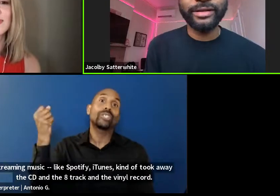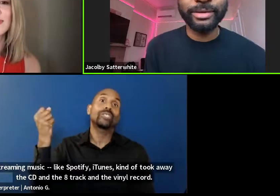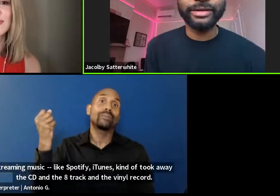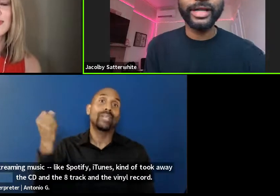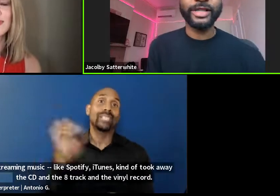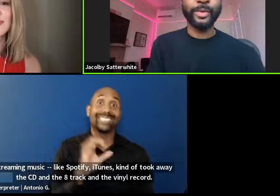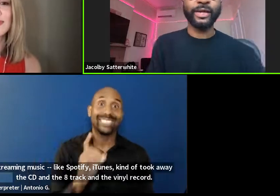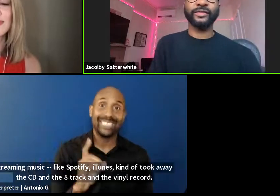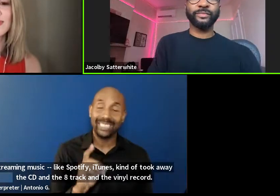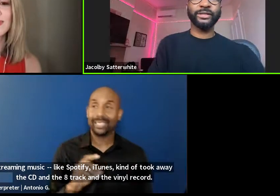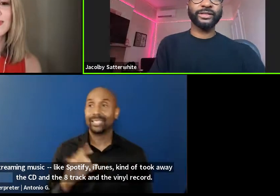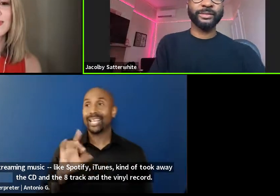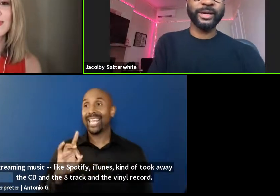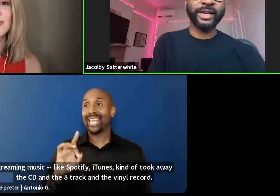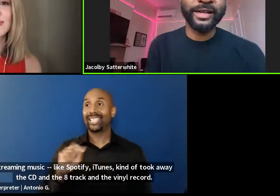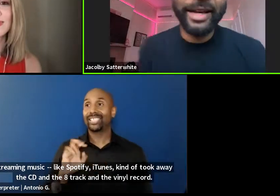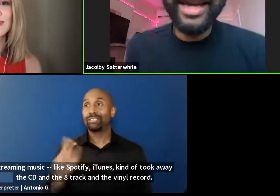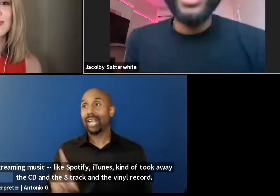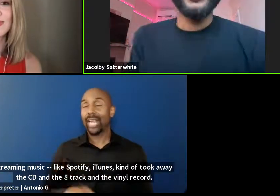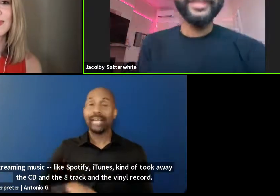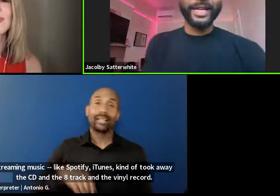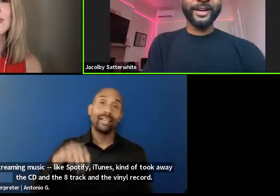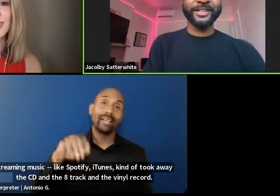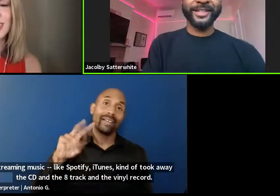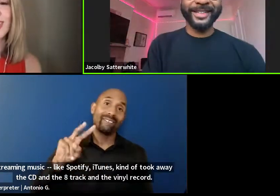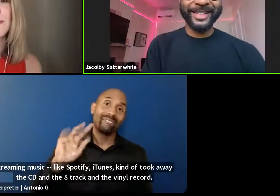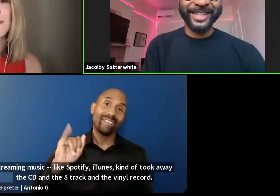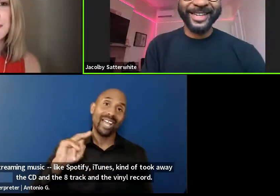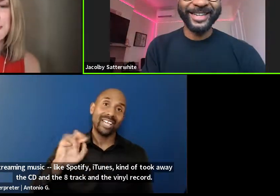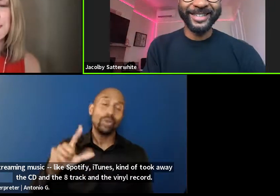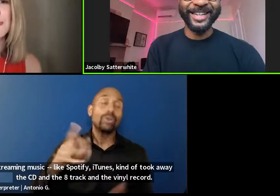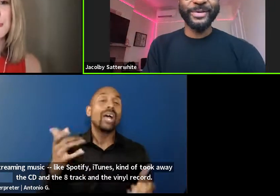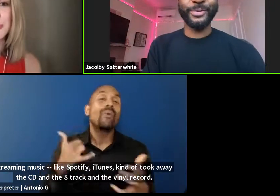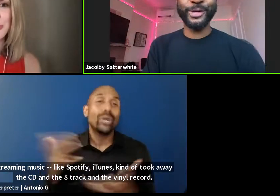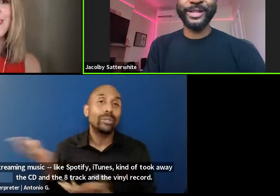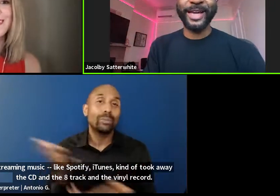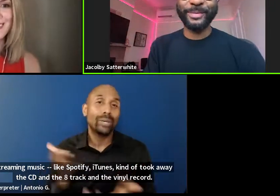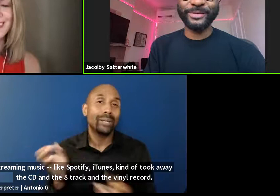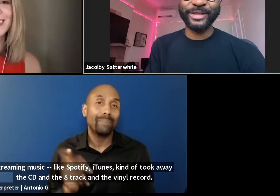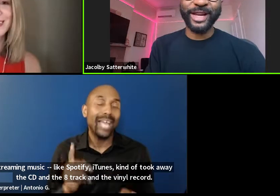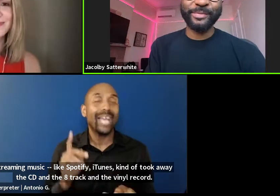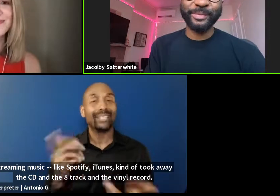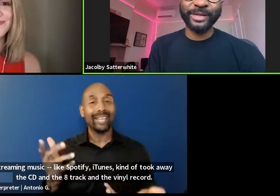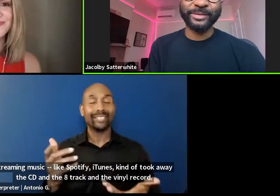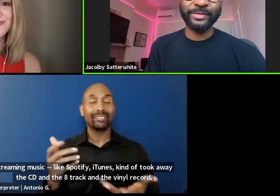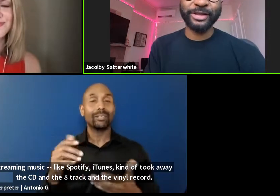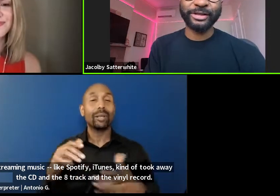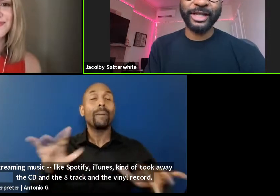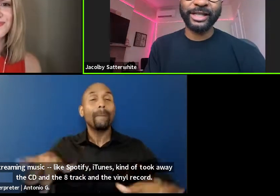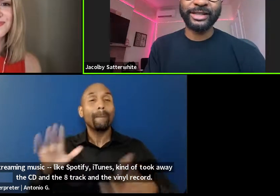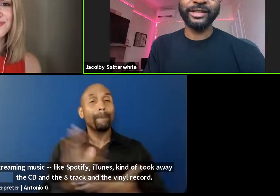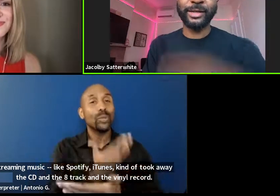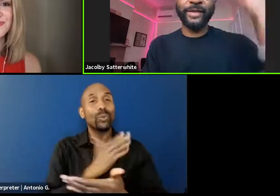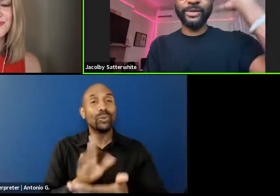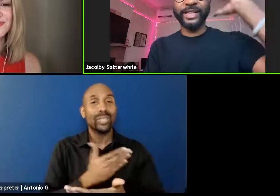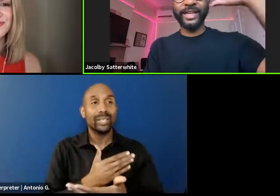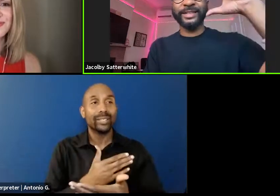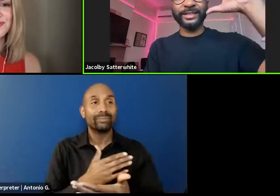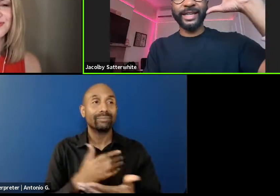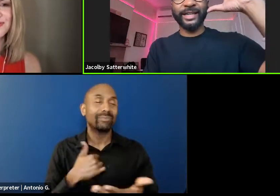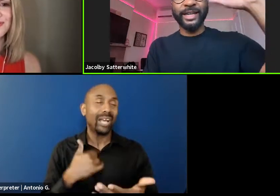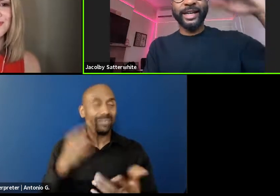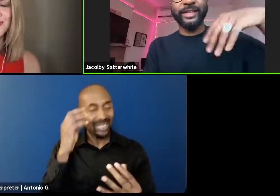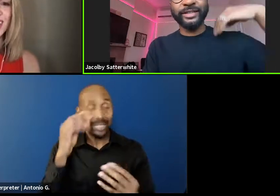bring the sculptural aspect of music back? I mean, how can I think like what happens when the album becomes virtual reality? You know, like having